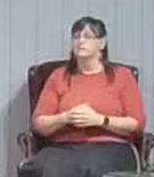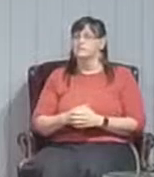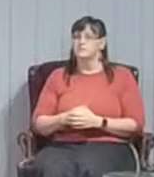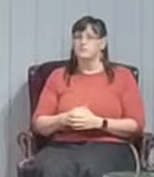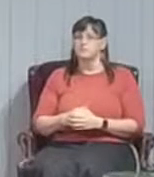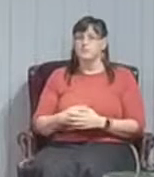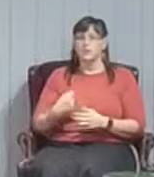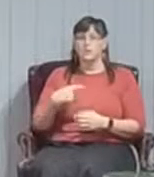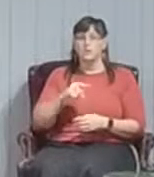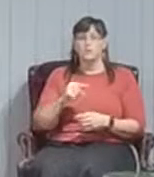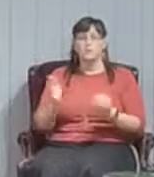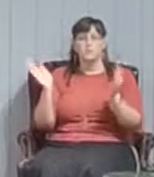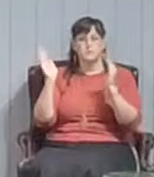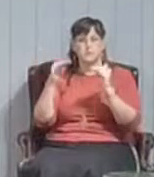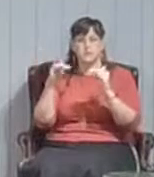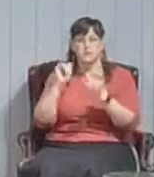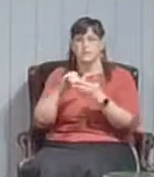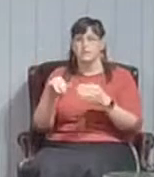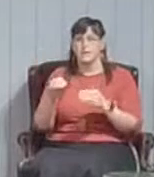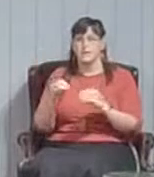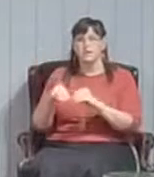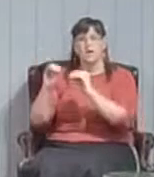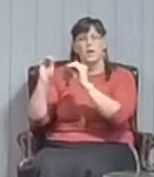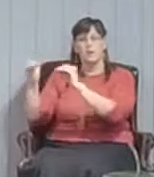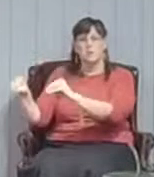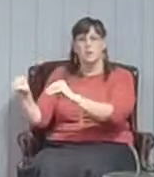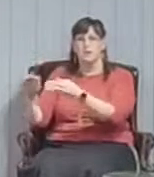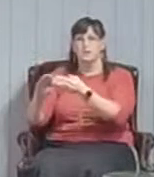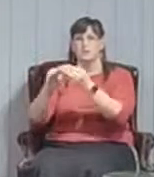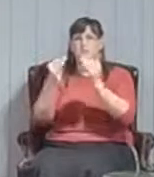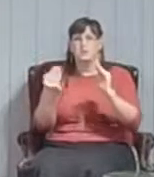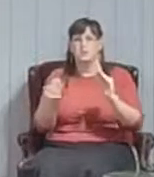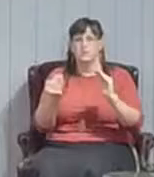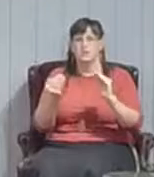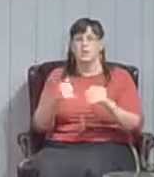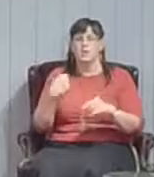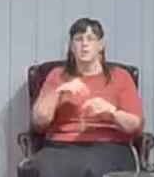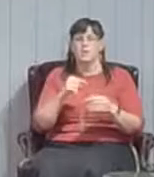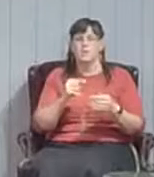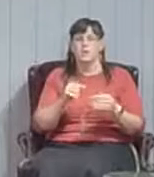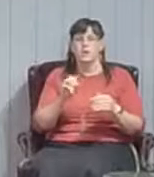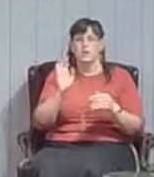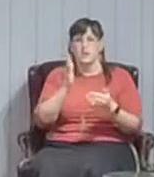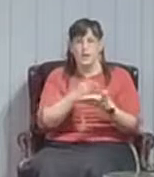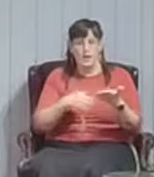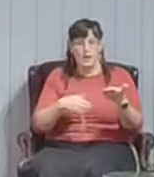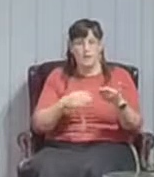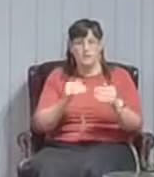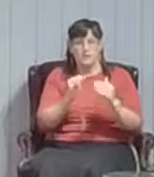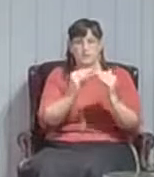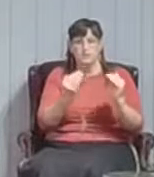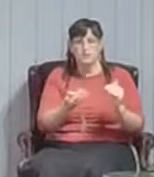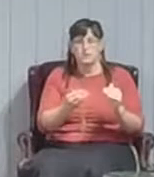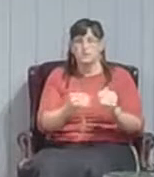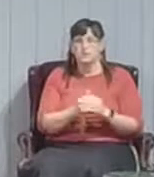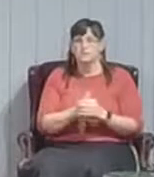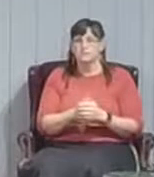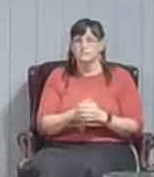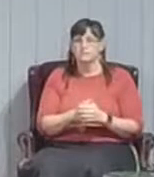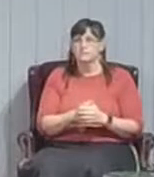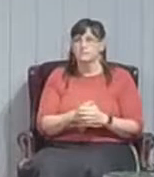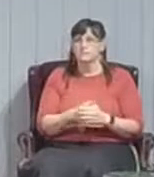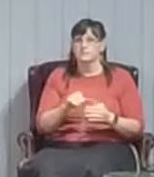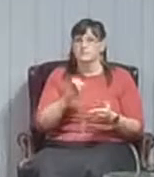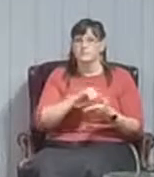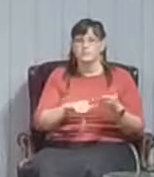in that abandoned gas station building, so there was one half of the building that we rented, and we had it, and we had to set up an auditorium in there, and then we rented the